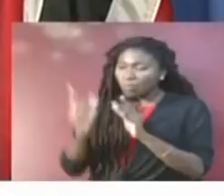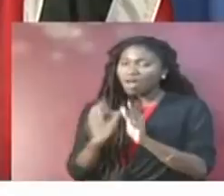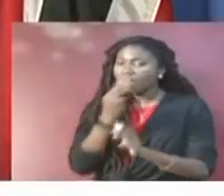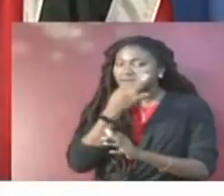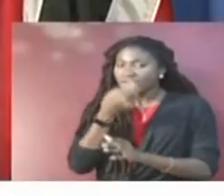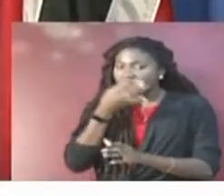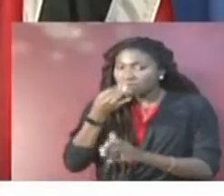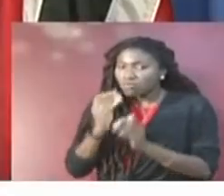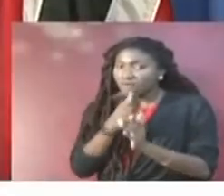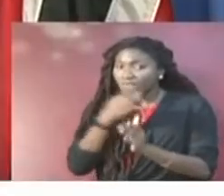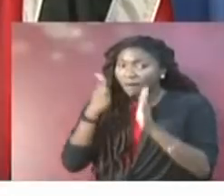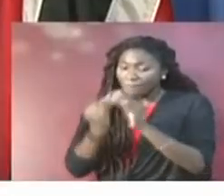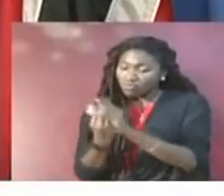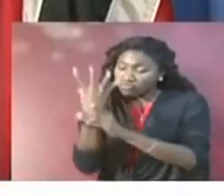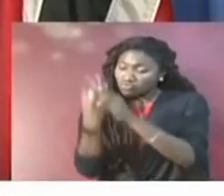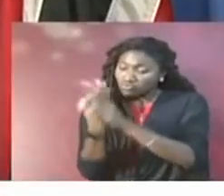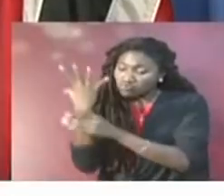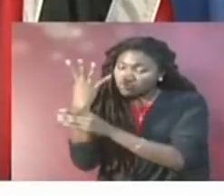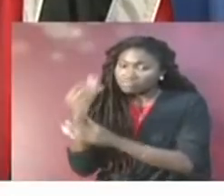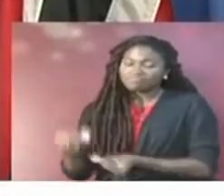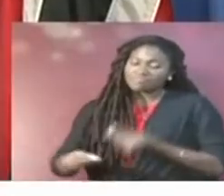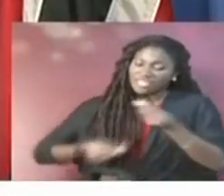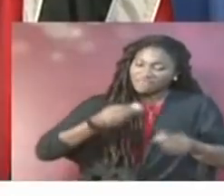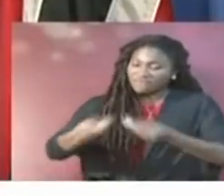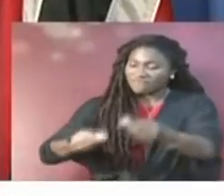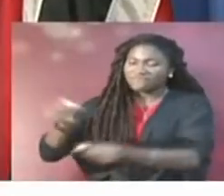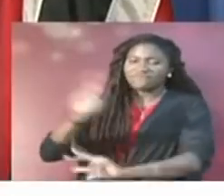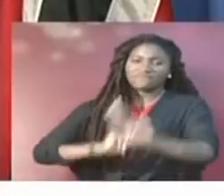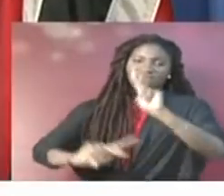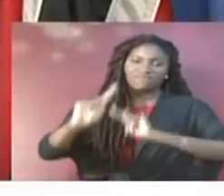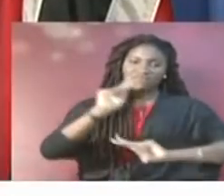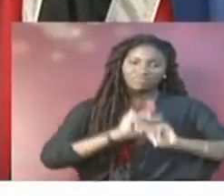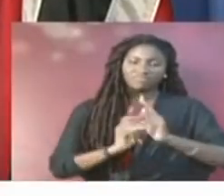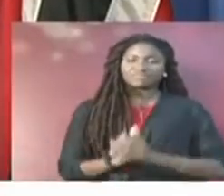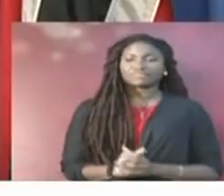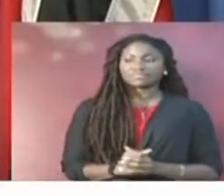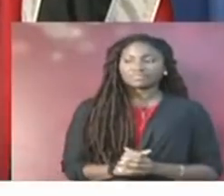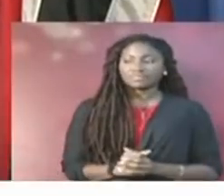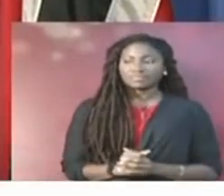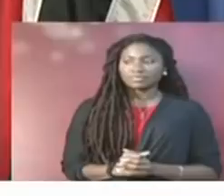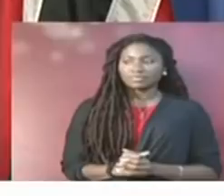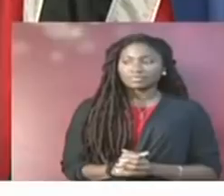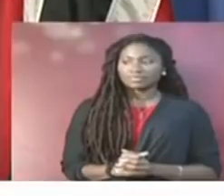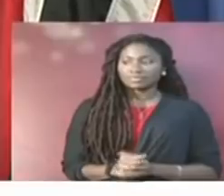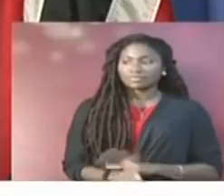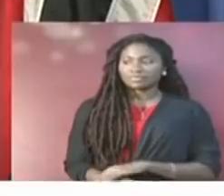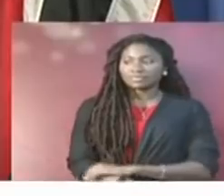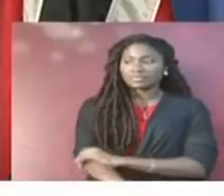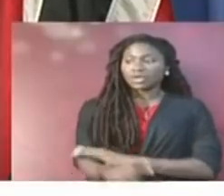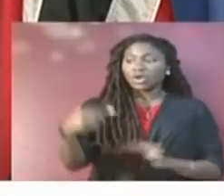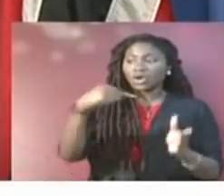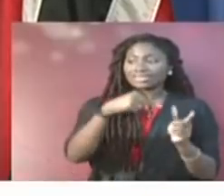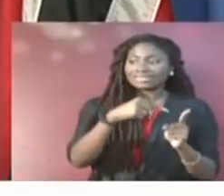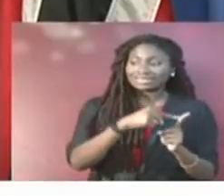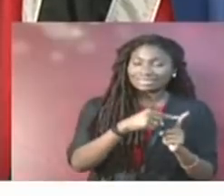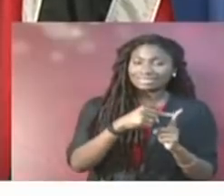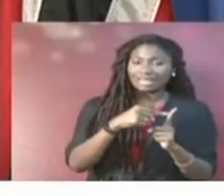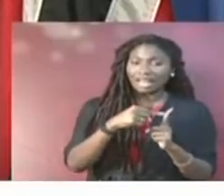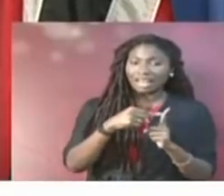end to make sure that is so. And of course, for the month until end of May, we will